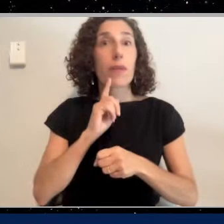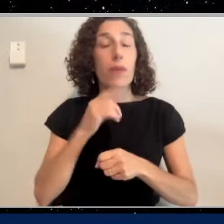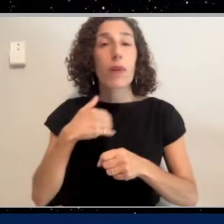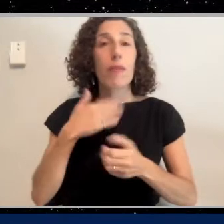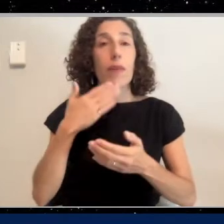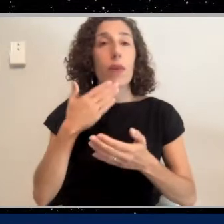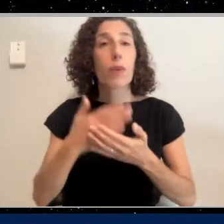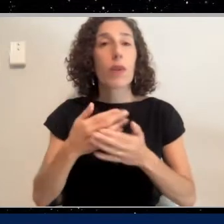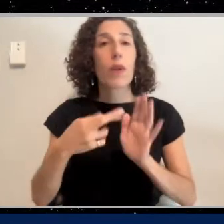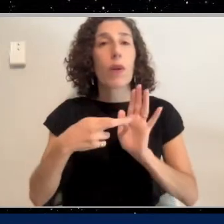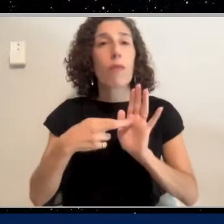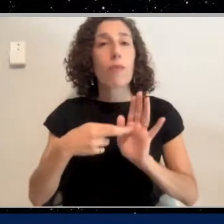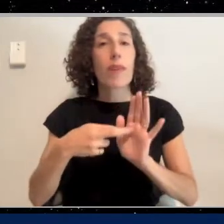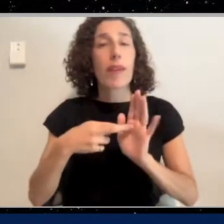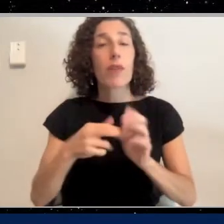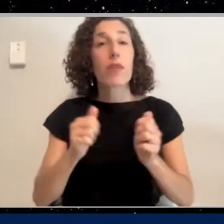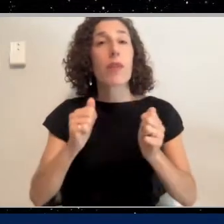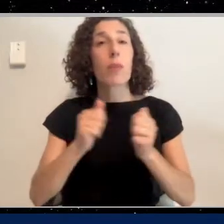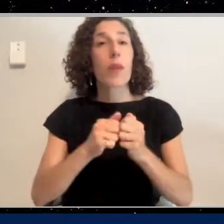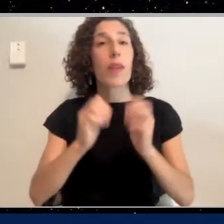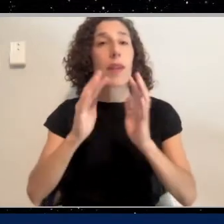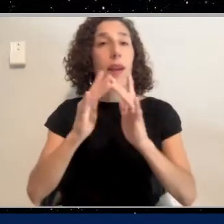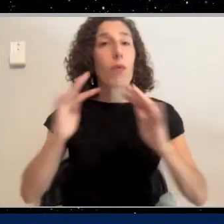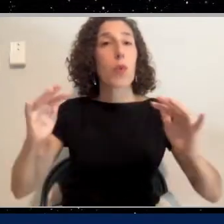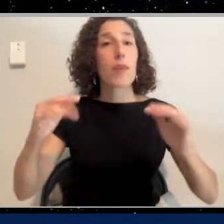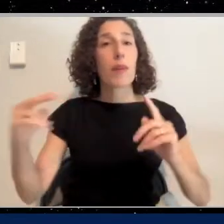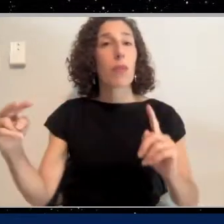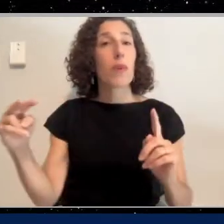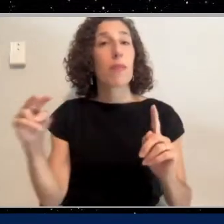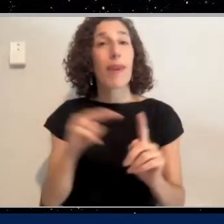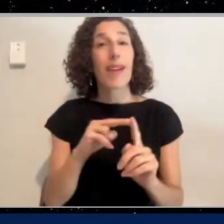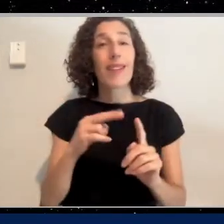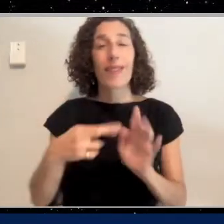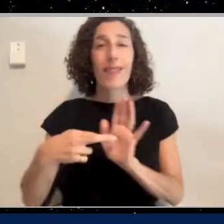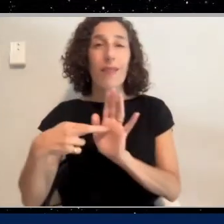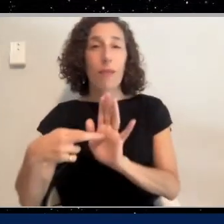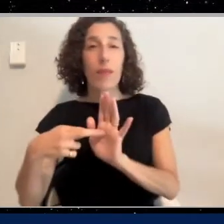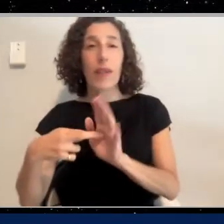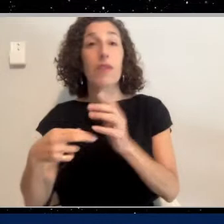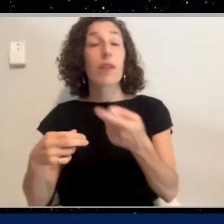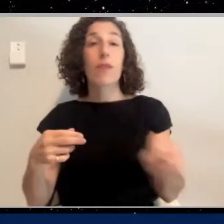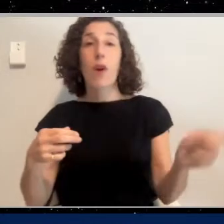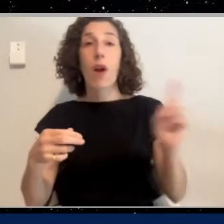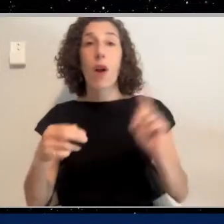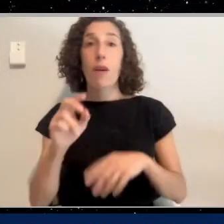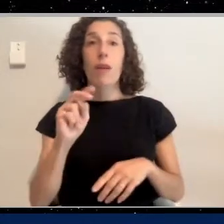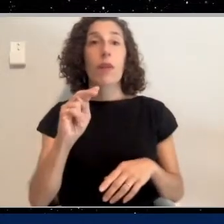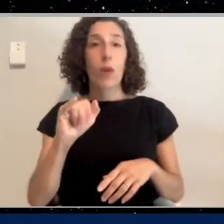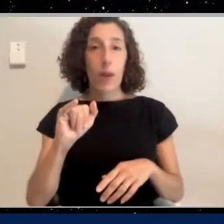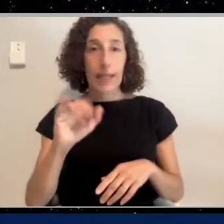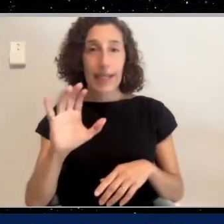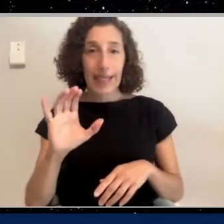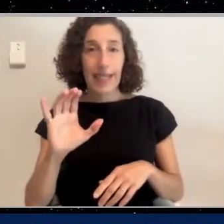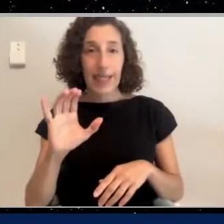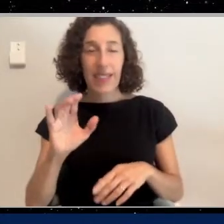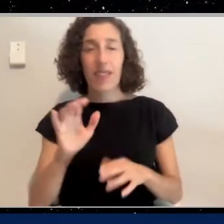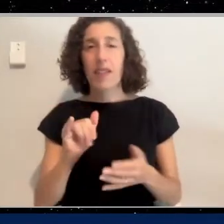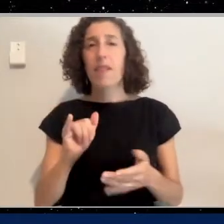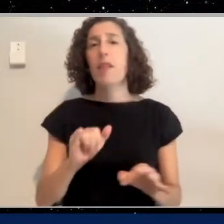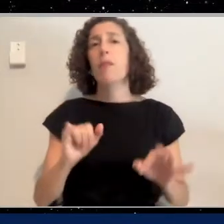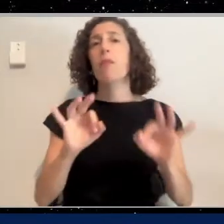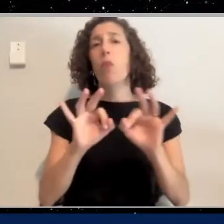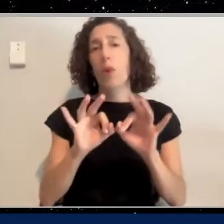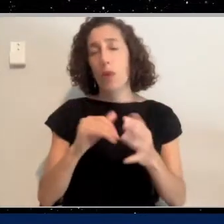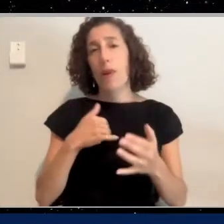different and diverse perspectives to sit on this council and give us feedback. Gotcha. So it's